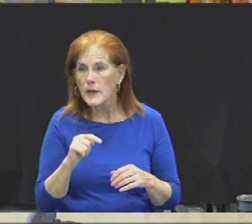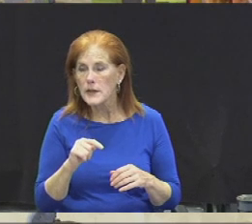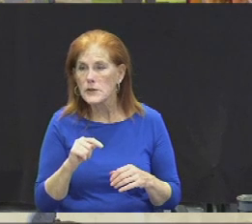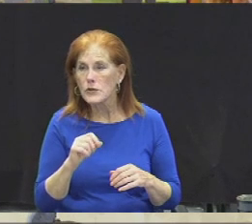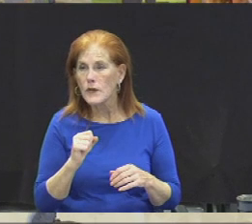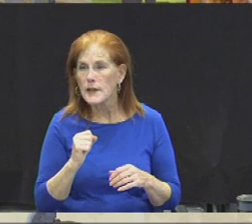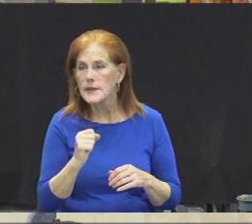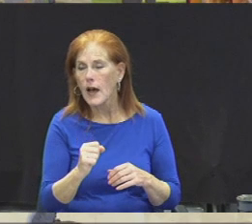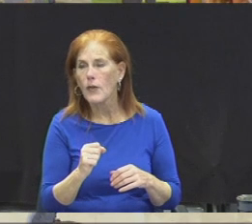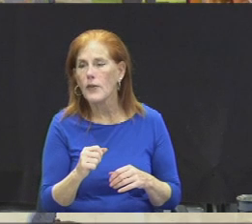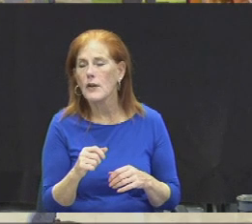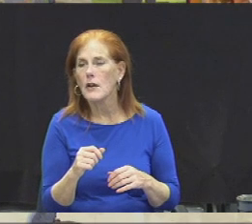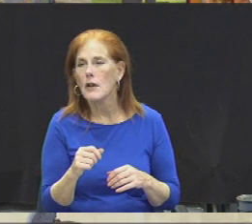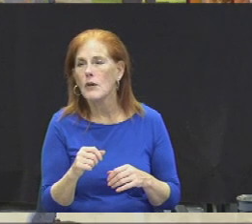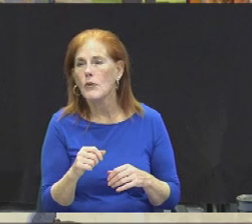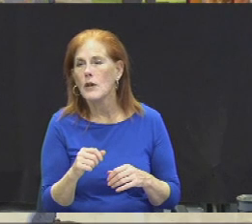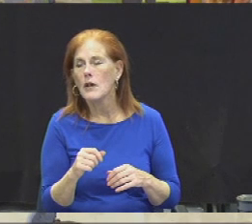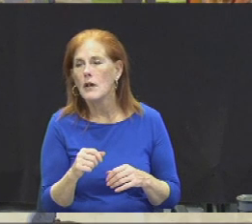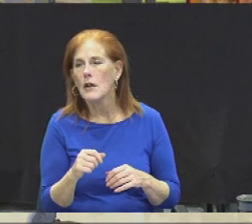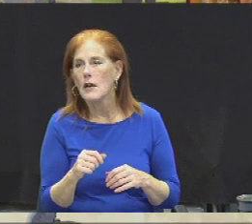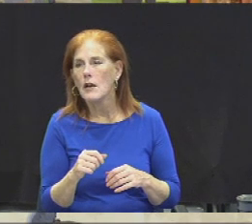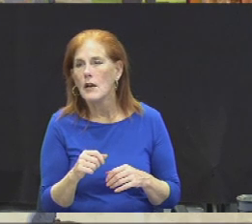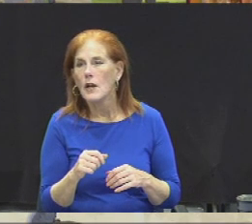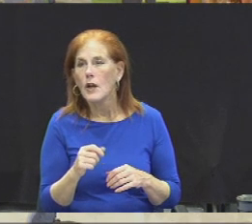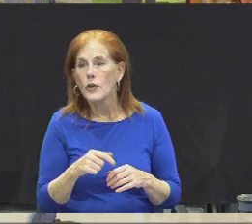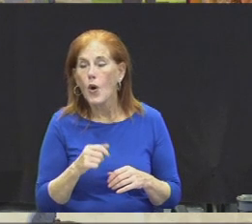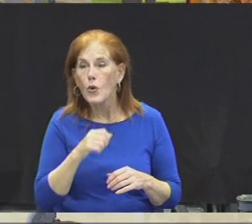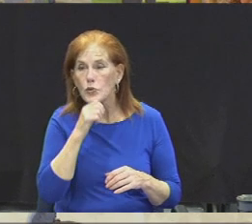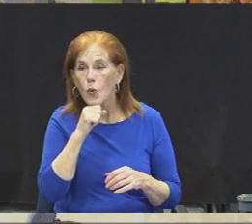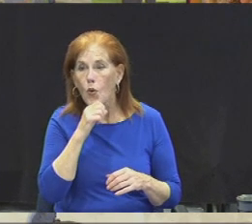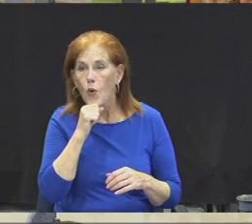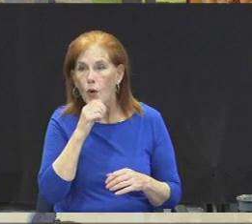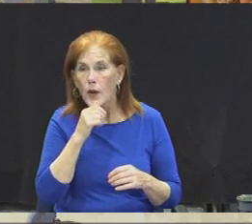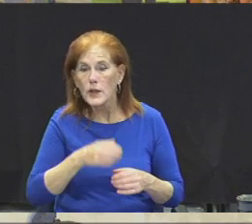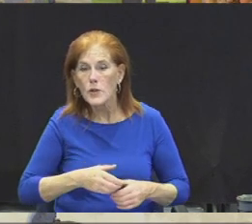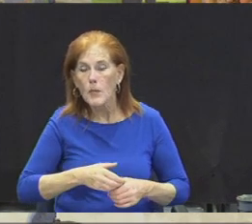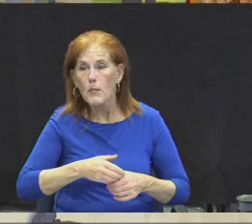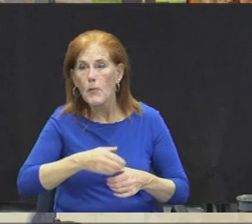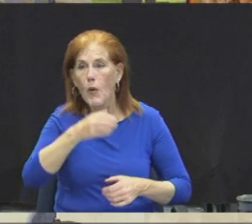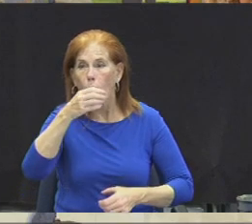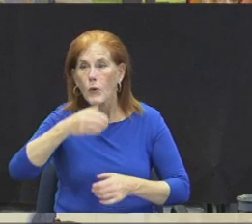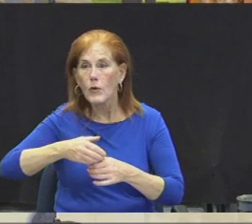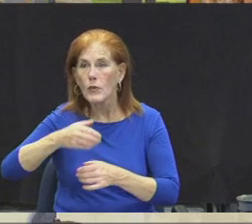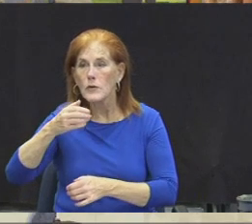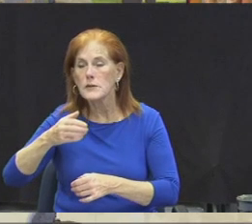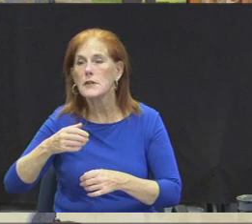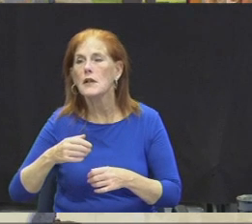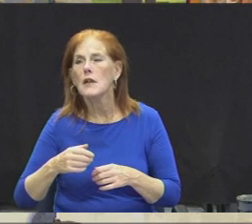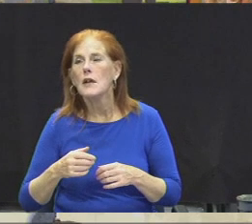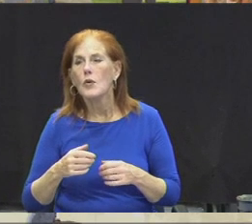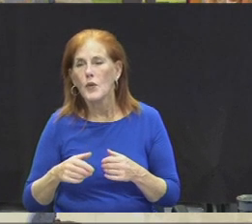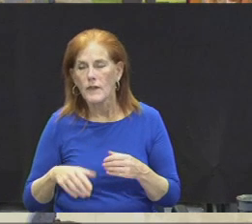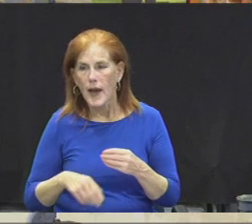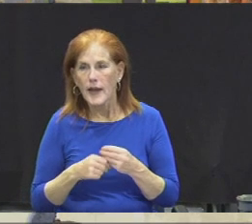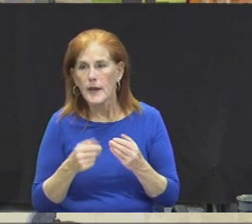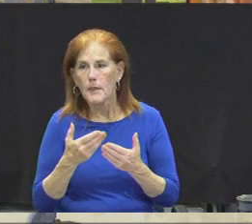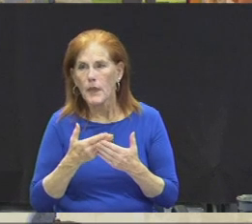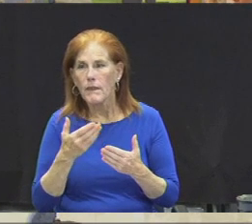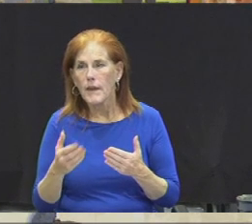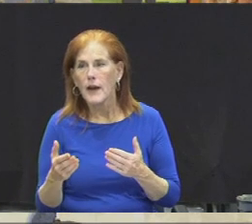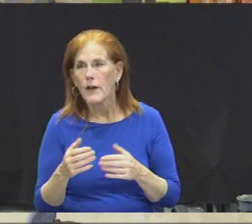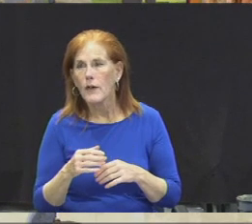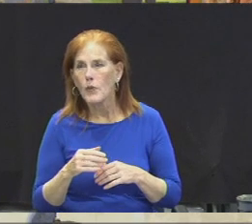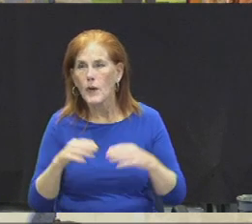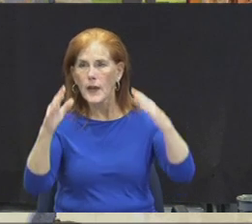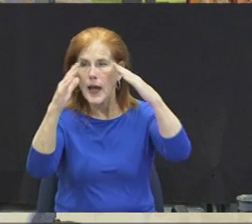of brought the orange poles that you might know back to life. They come through in a couple of different areas, including this catenary system